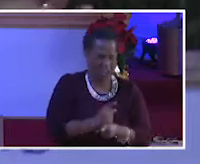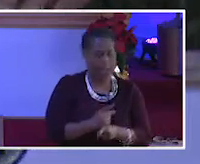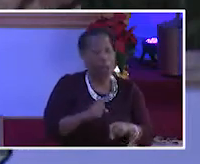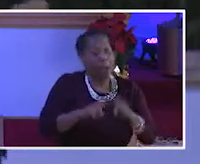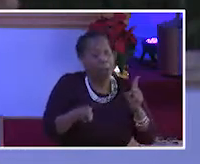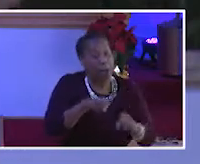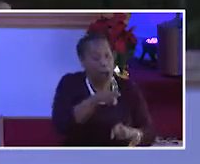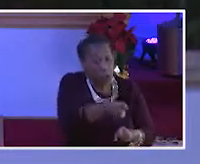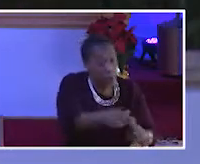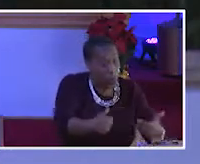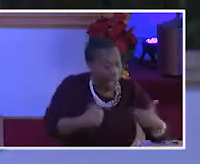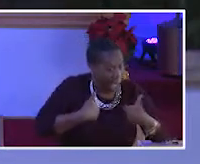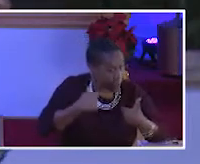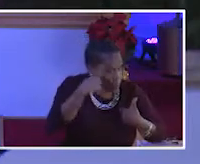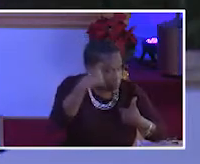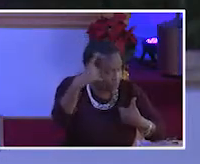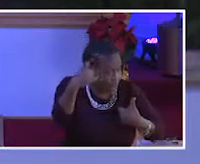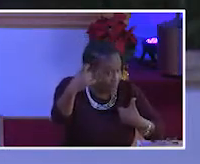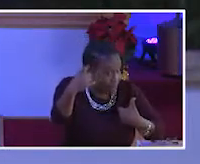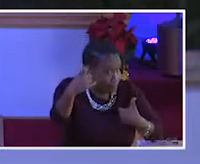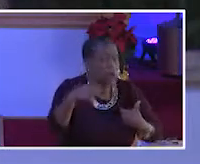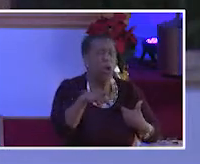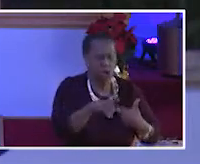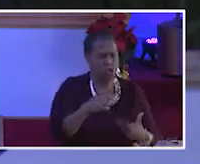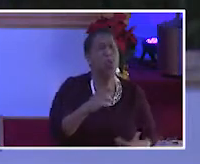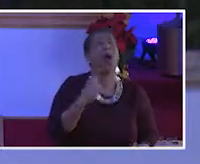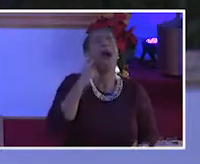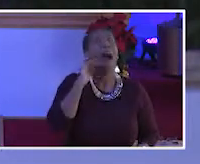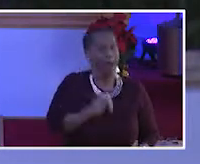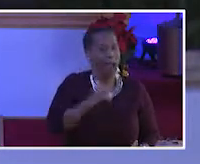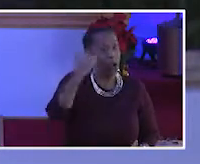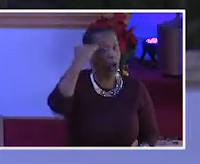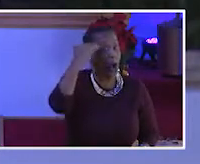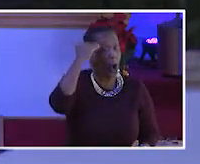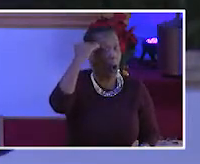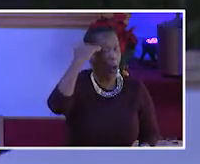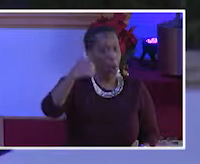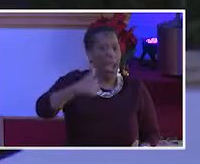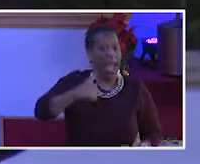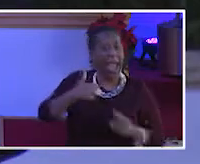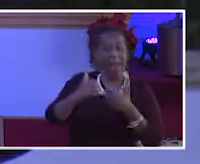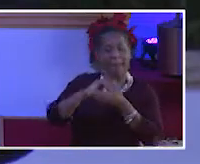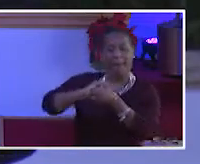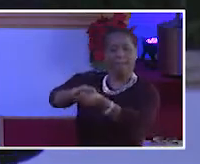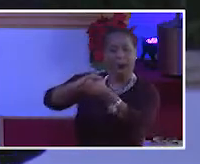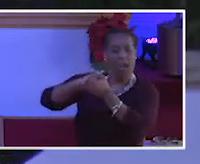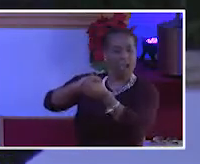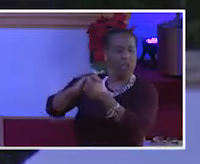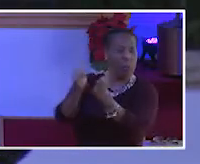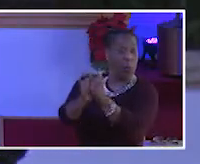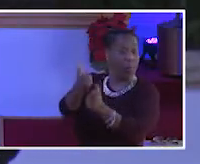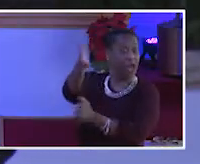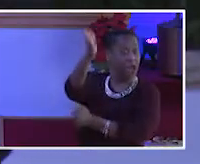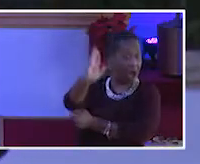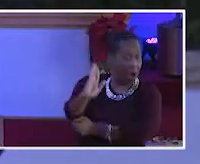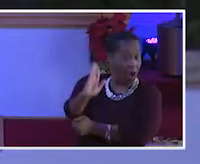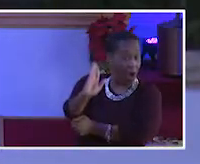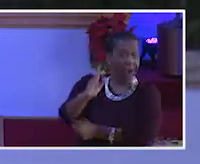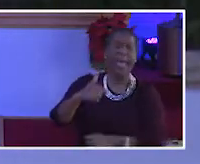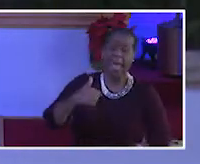a dream, you realize that I'm in partnership with God, and I had